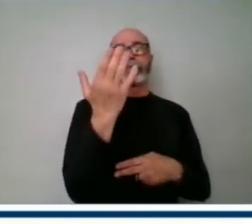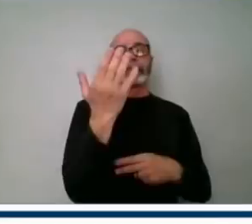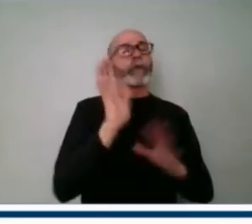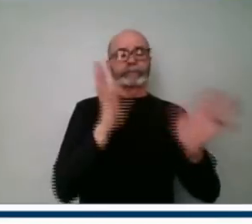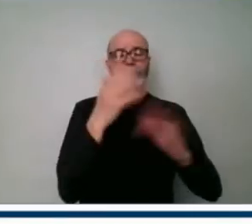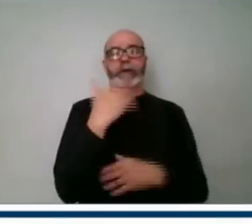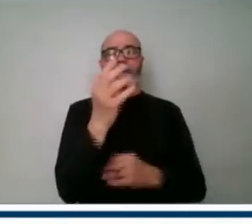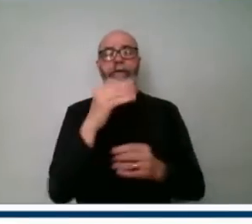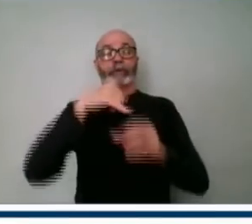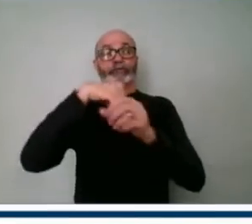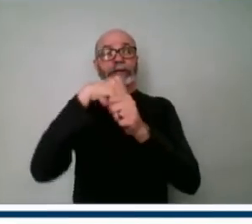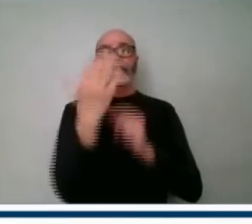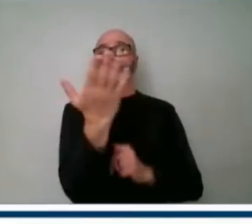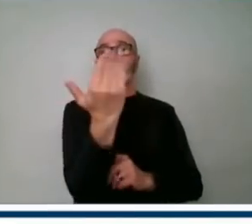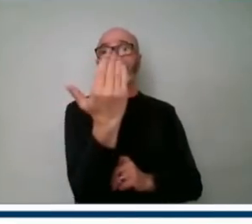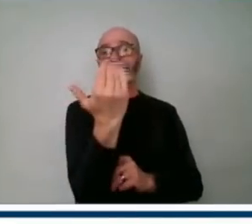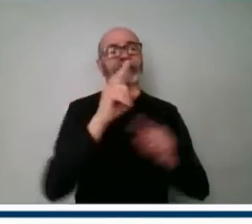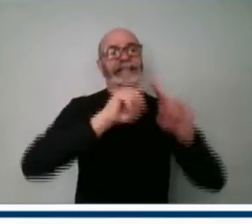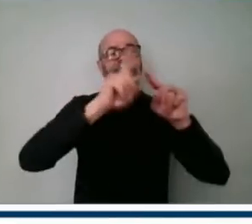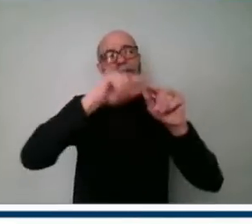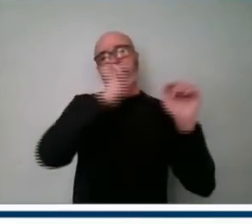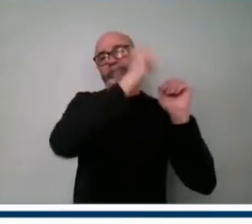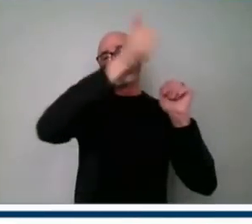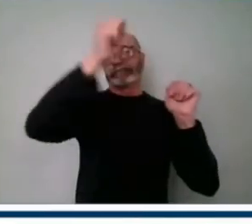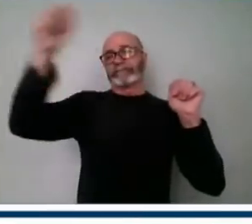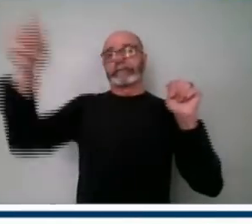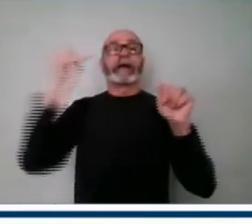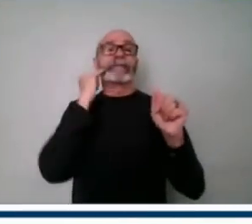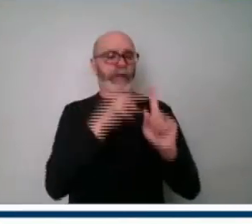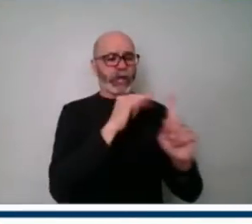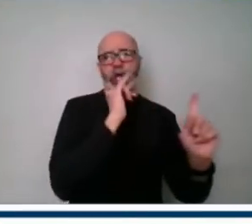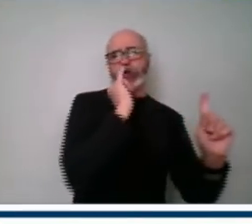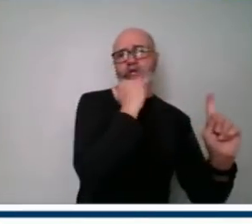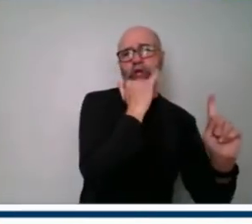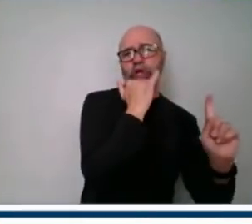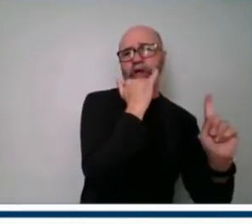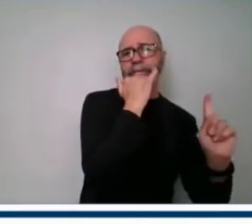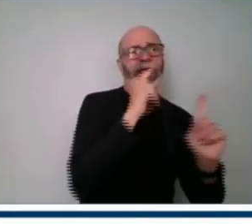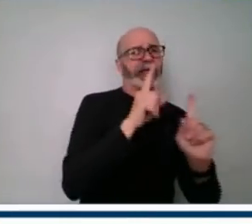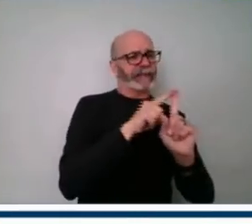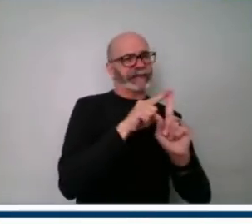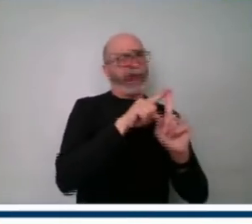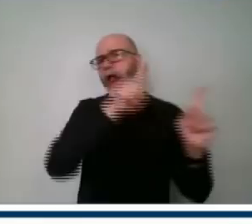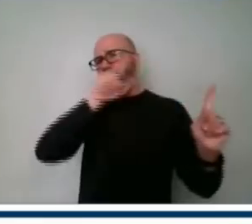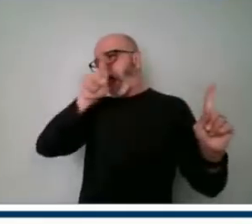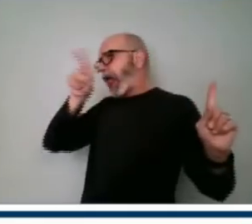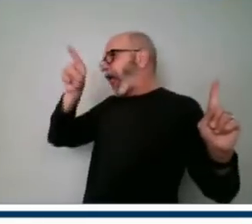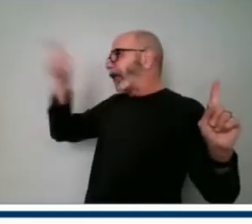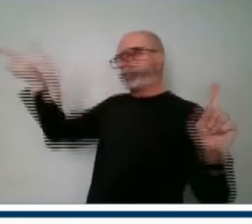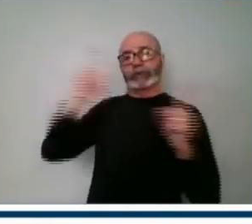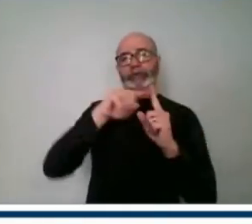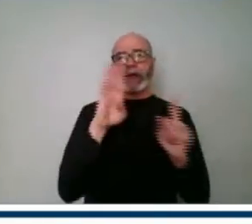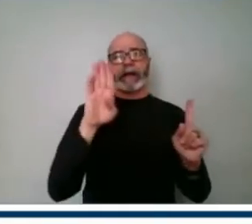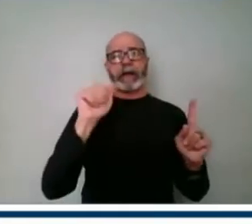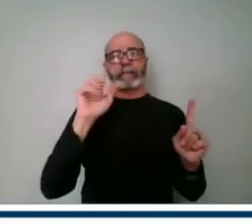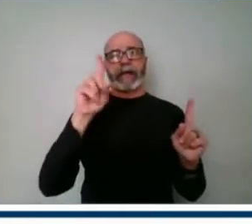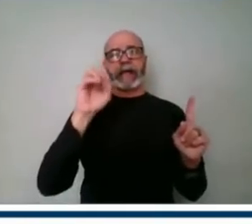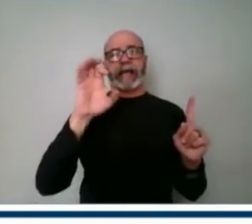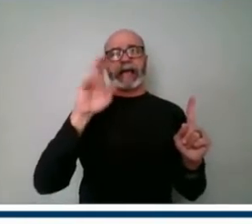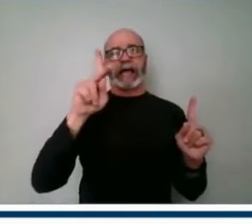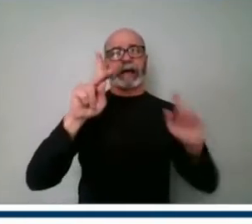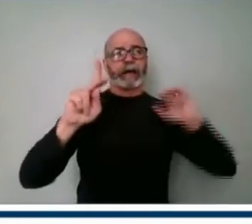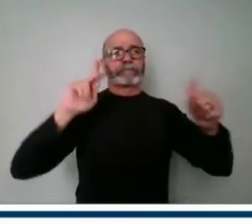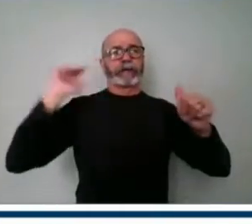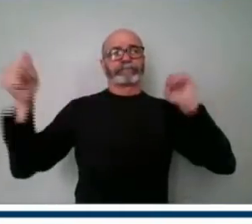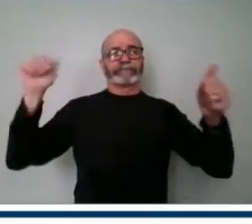to Bedeque. If you or your loved one has not yet booked an appointment, please do so. On Monday, you will have even